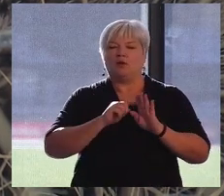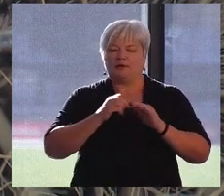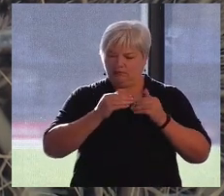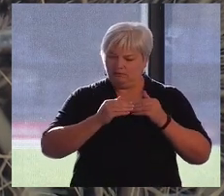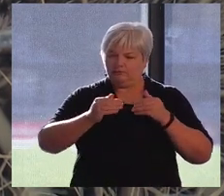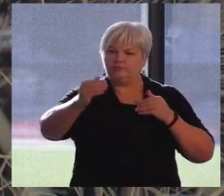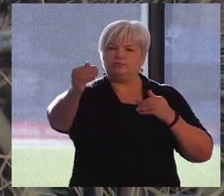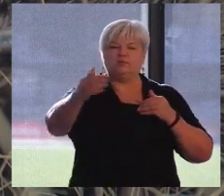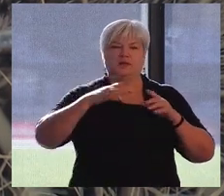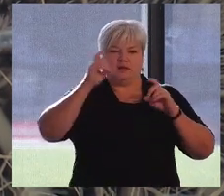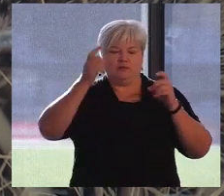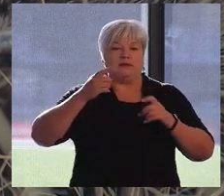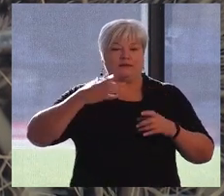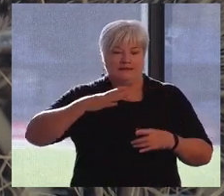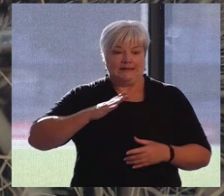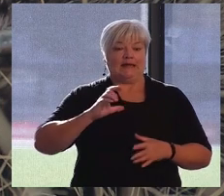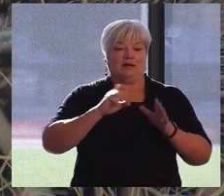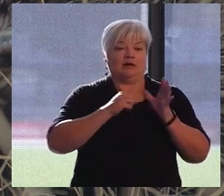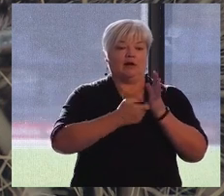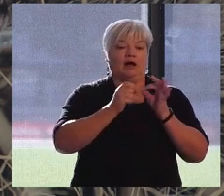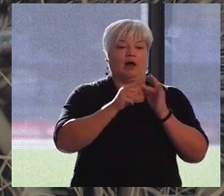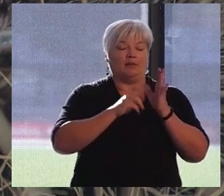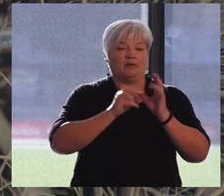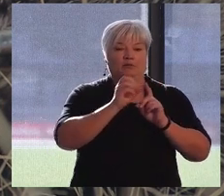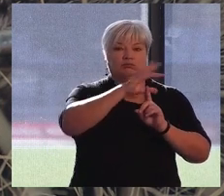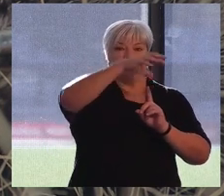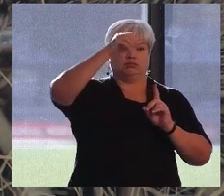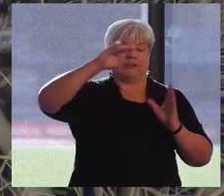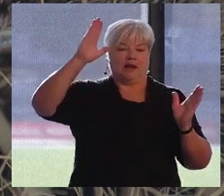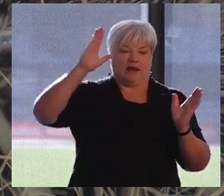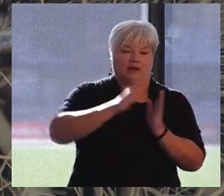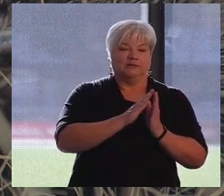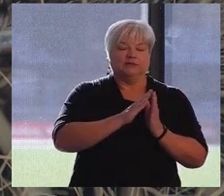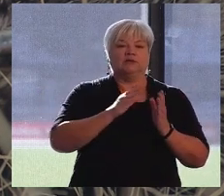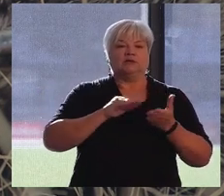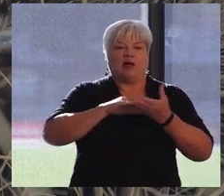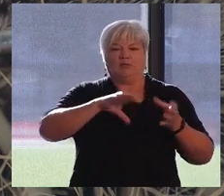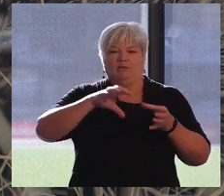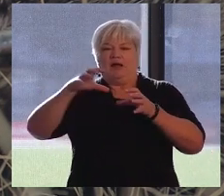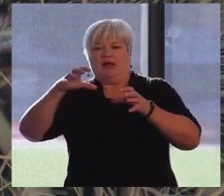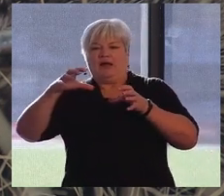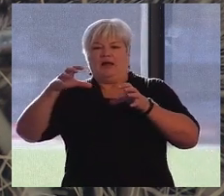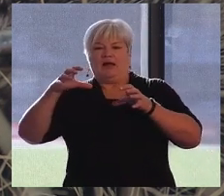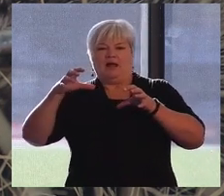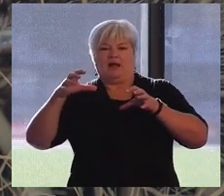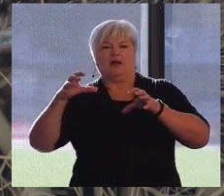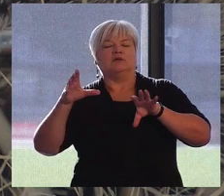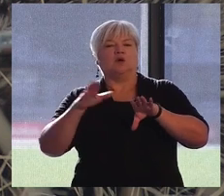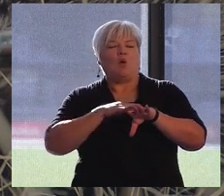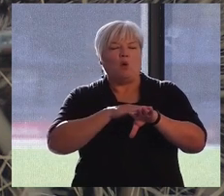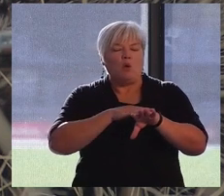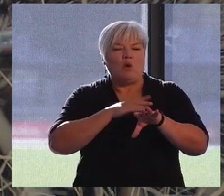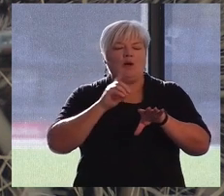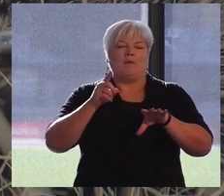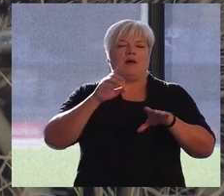possible to prevent these tipping points, this work is a lot deeper than a solar panel. And the work of really